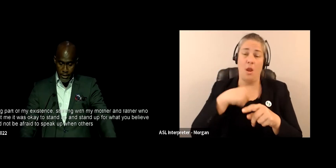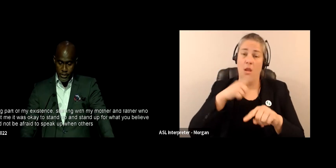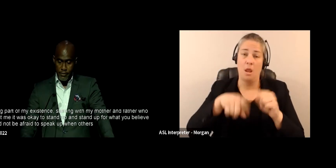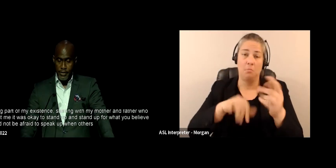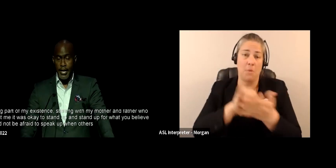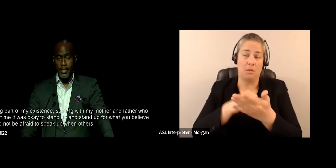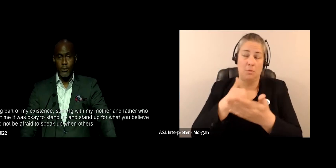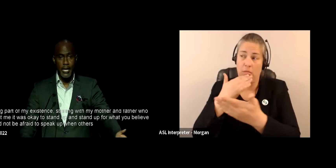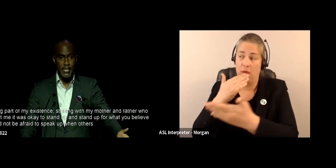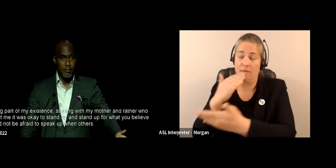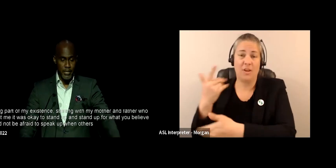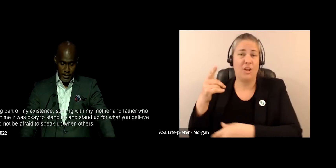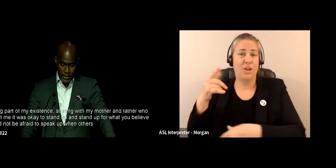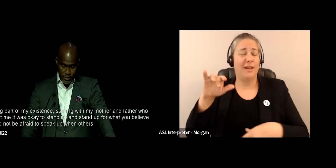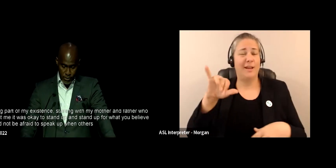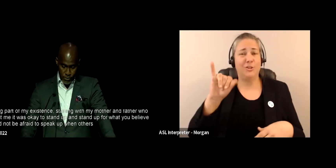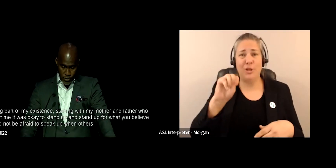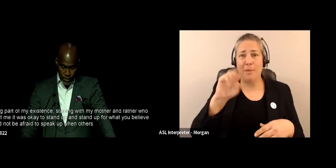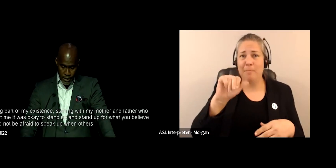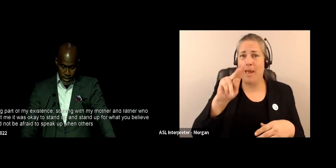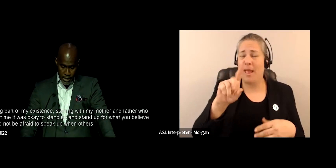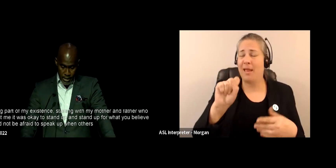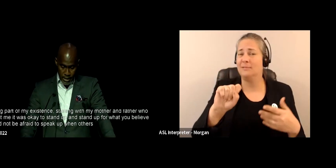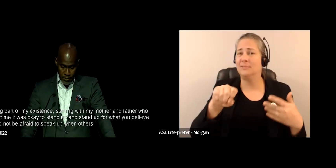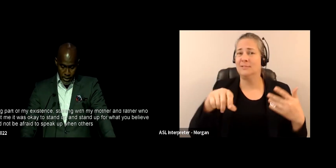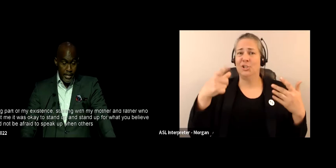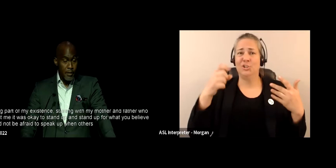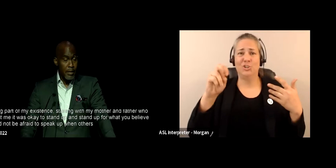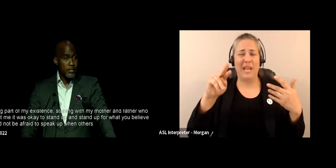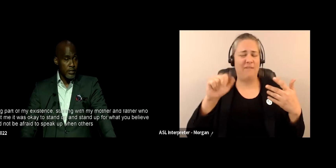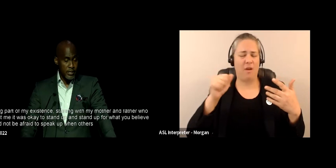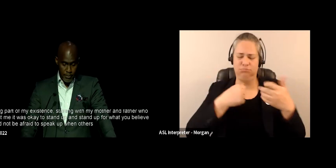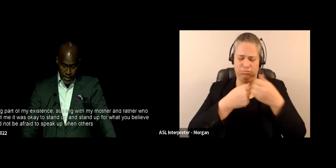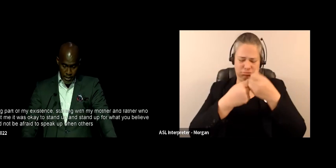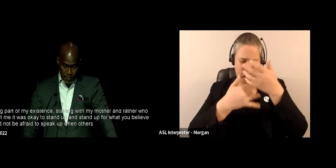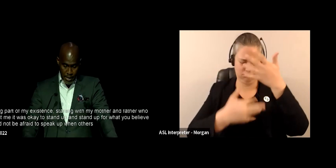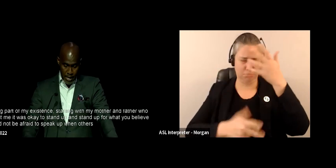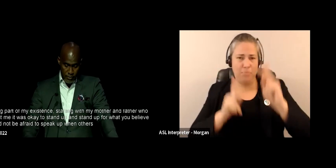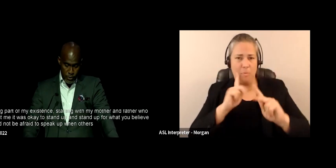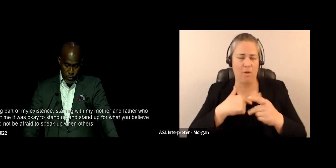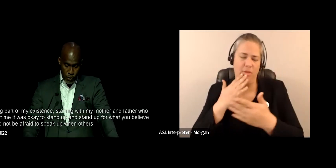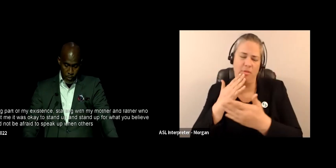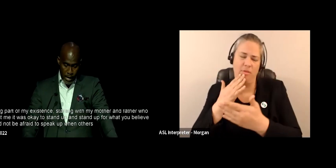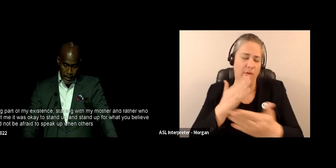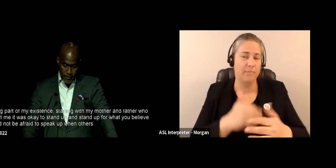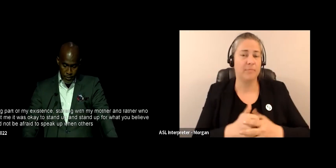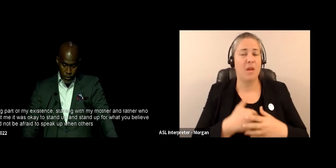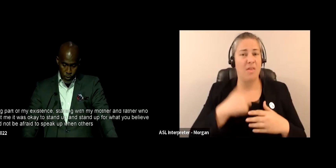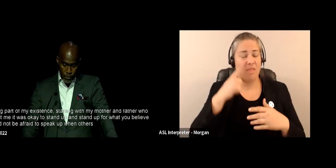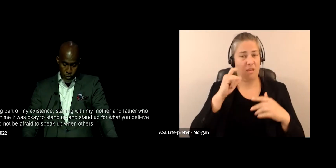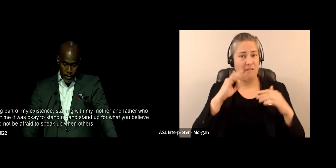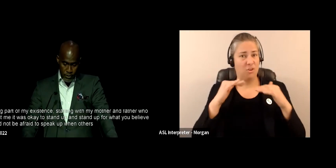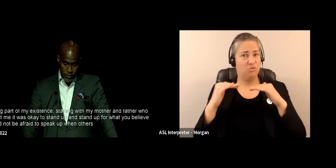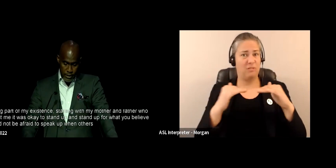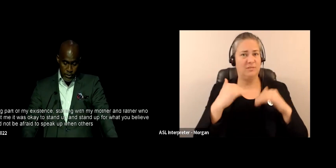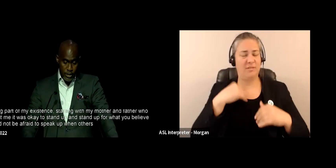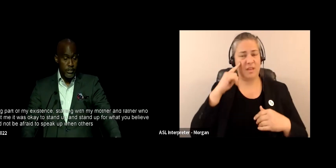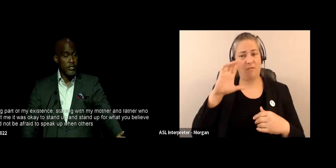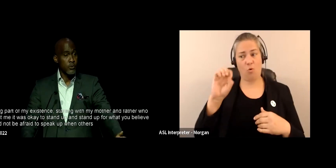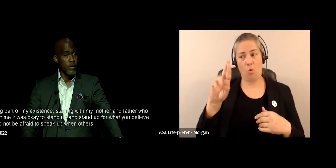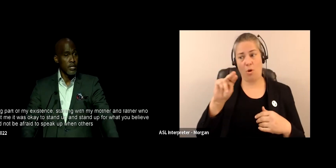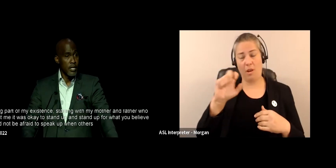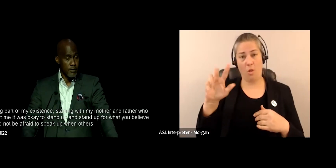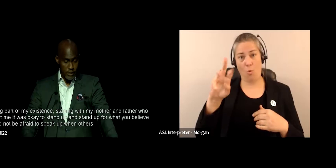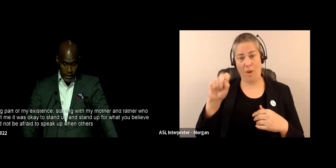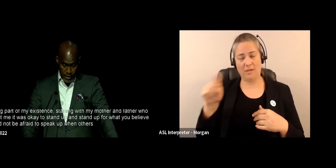Jim Banks, Geneva Gay, Gloria Latson Billings, the list goes on. When I think about justice, I'm reminded of the quote by Cornel West, who says,